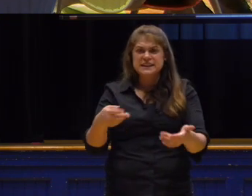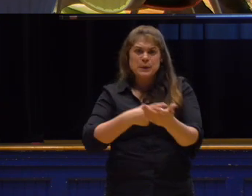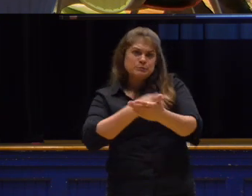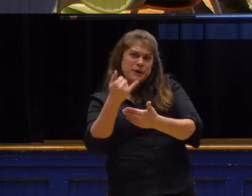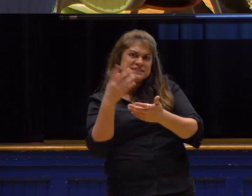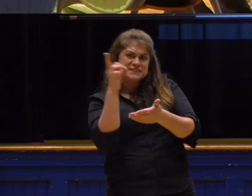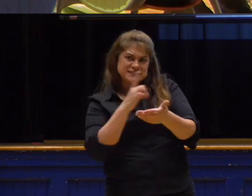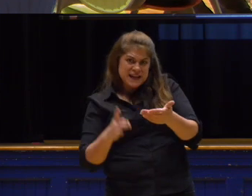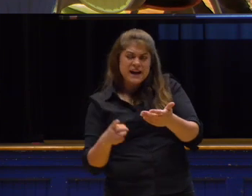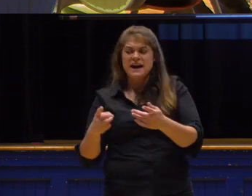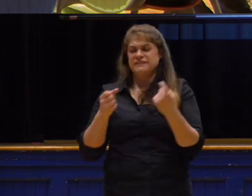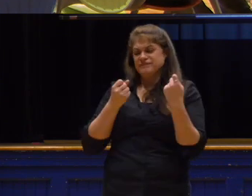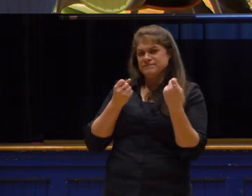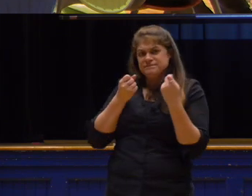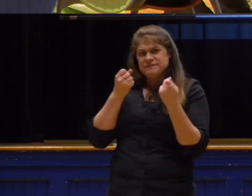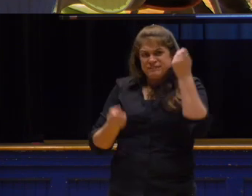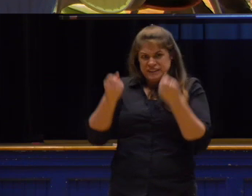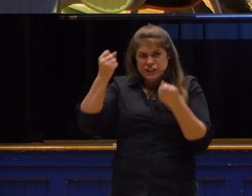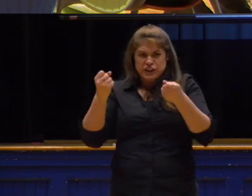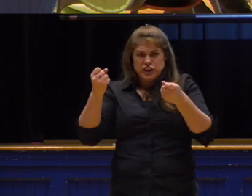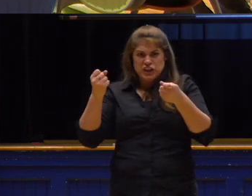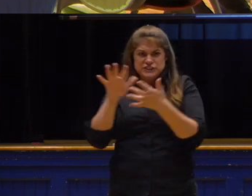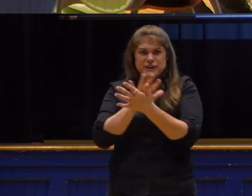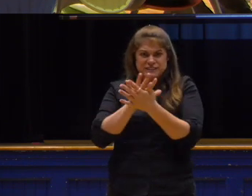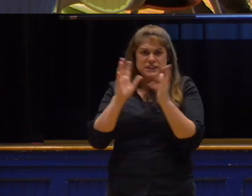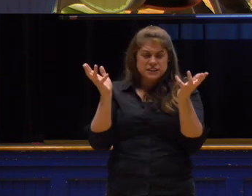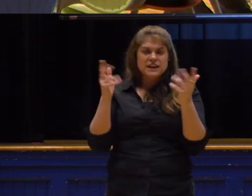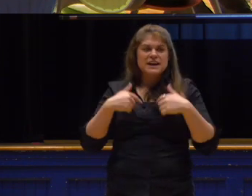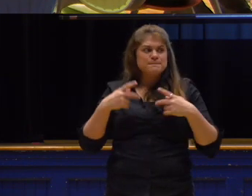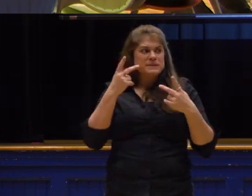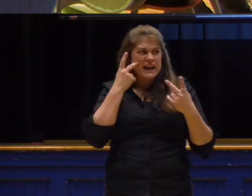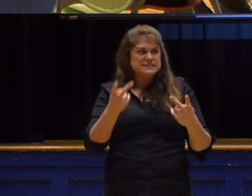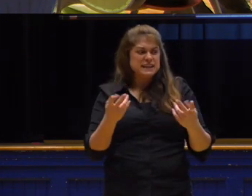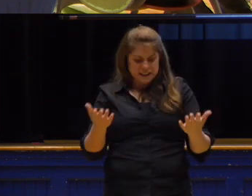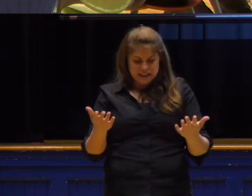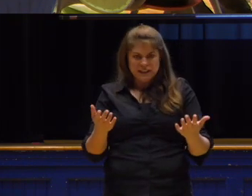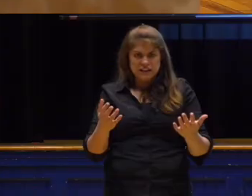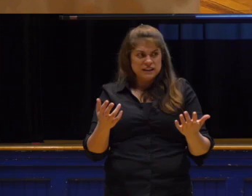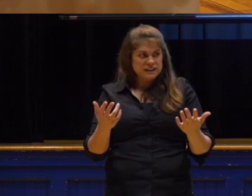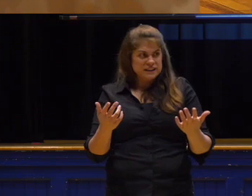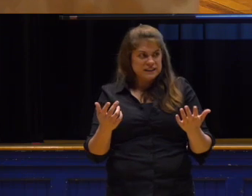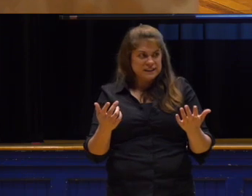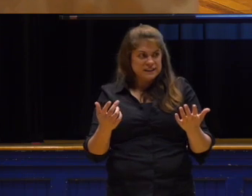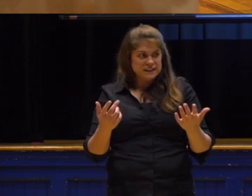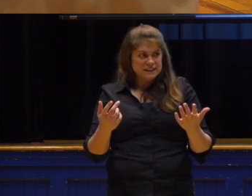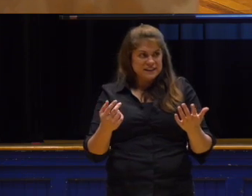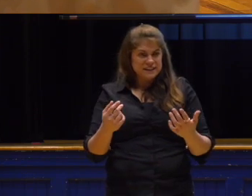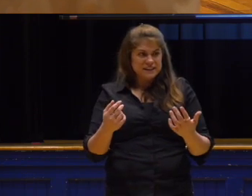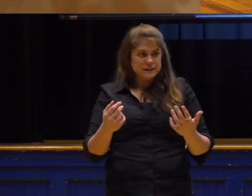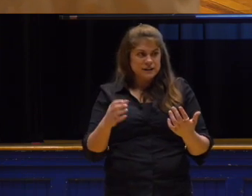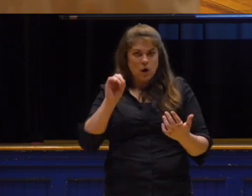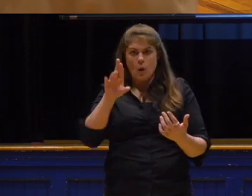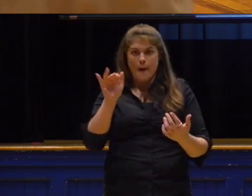the project design vehicle traffic. And all I see is, aside from the three majors,